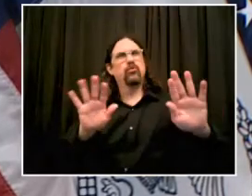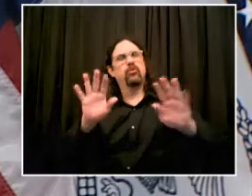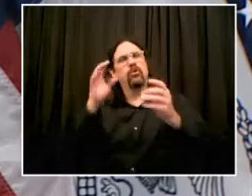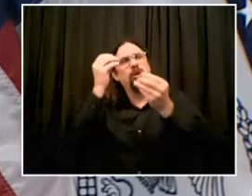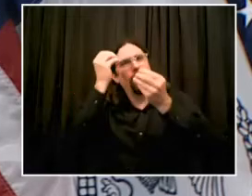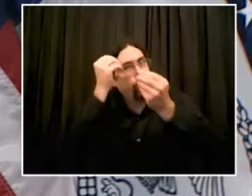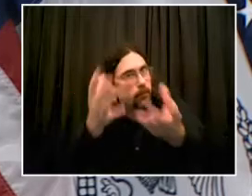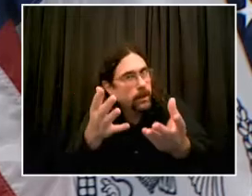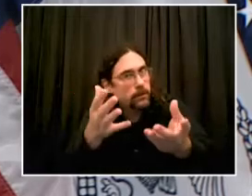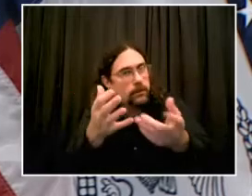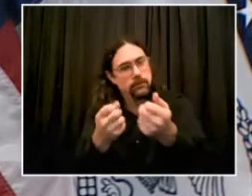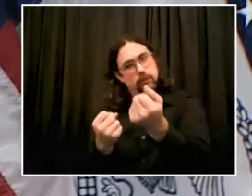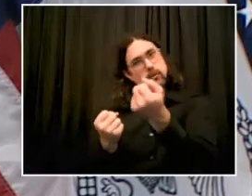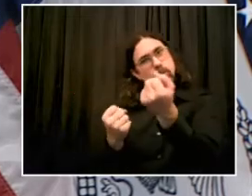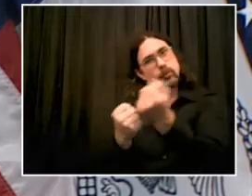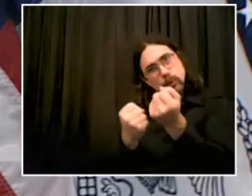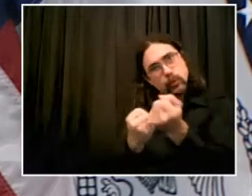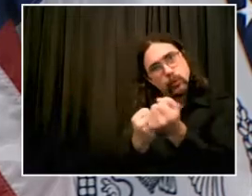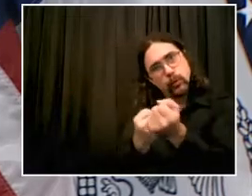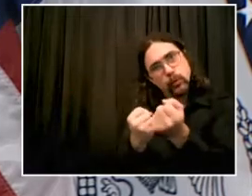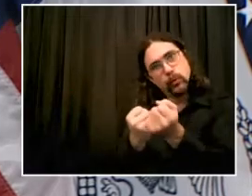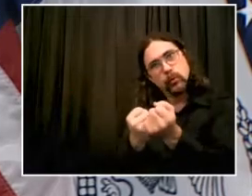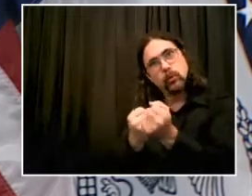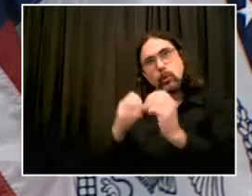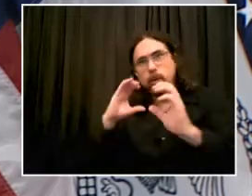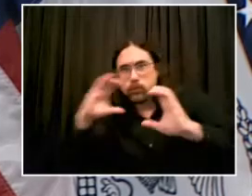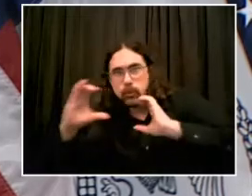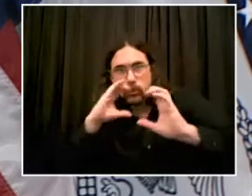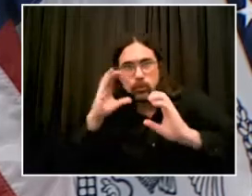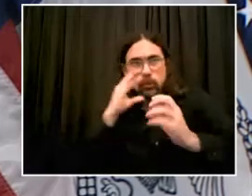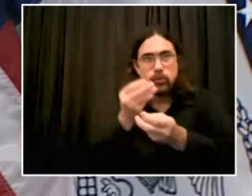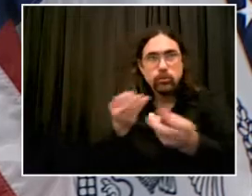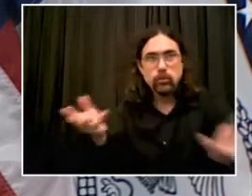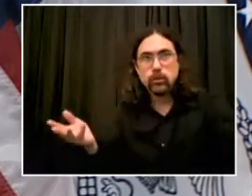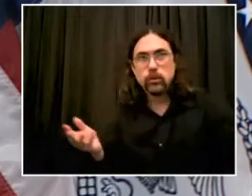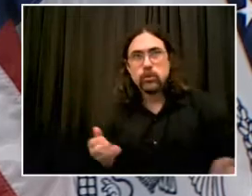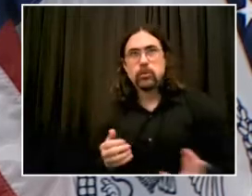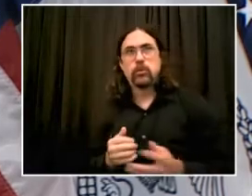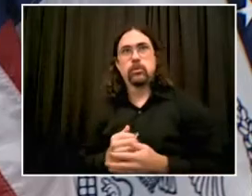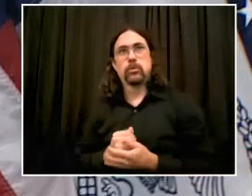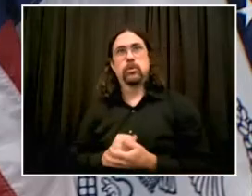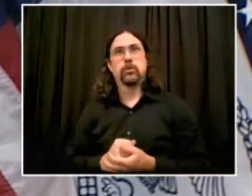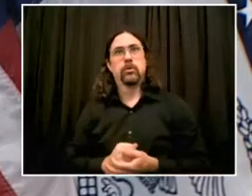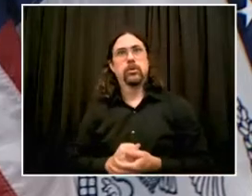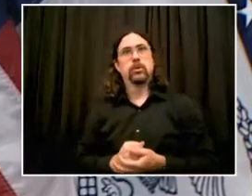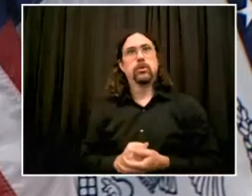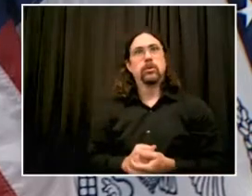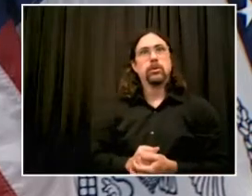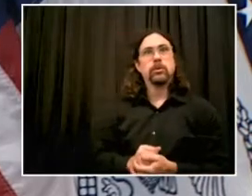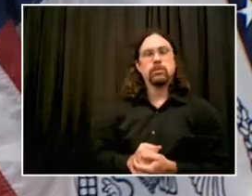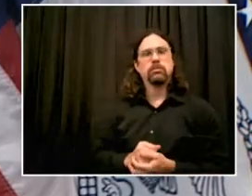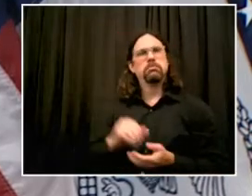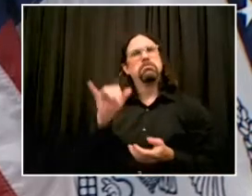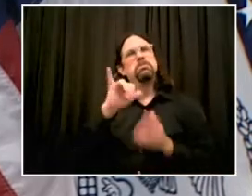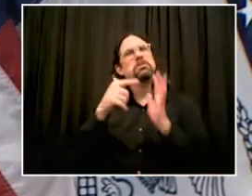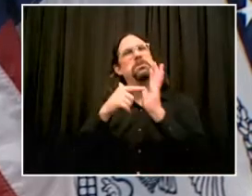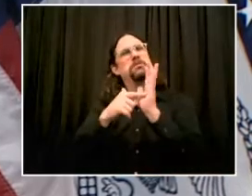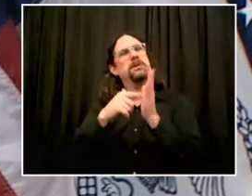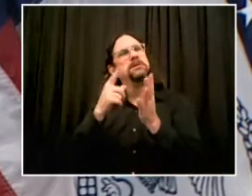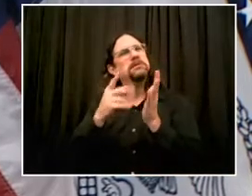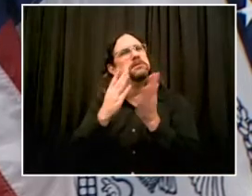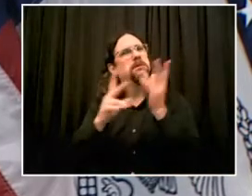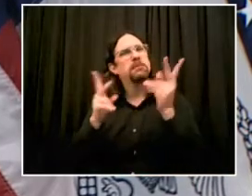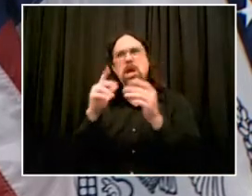And if they're thinking about it, maybe they're wondering, well, how do I go about it? How do I get help? What if I need medicines? In fact, one of the